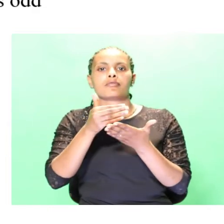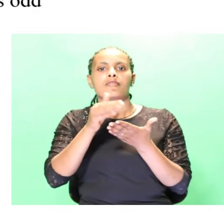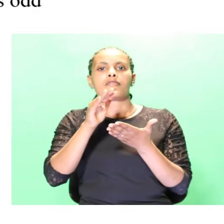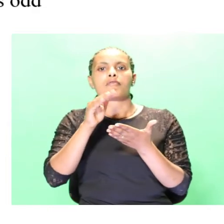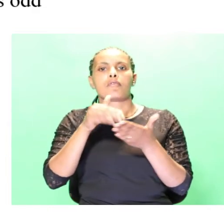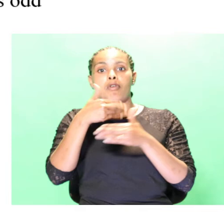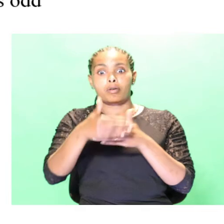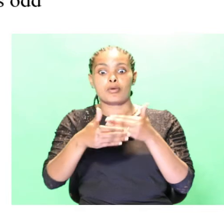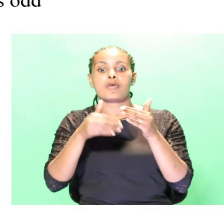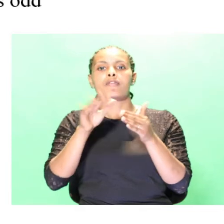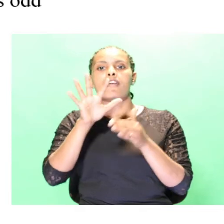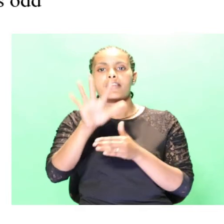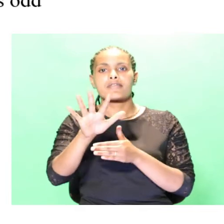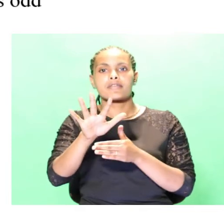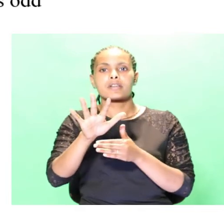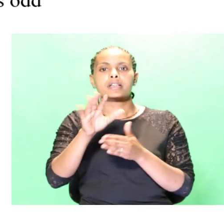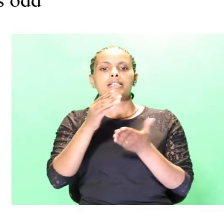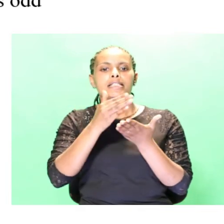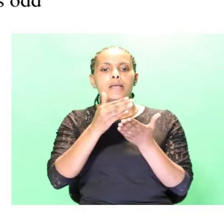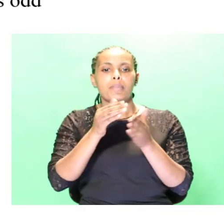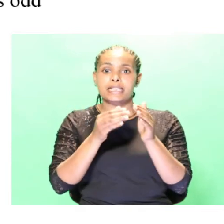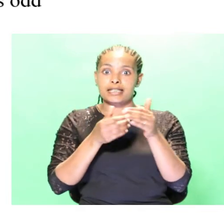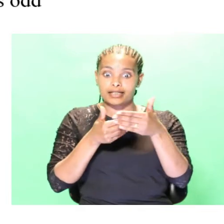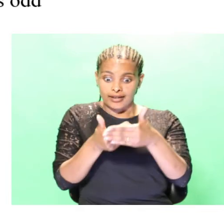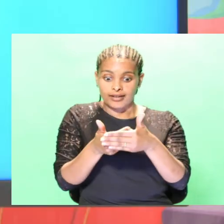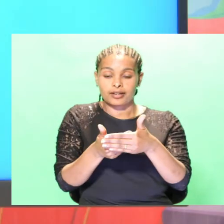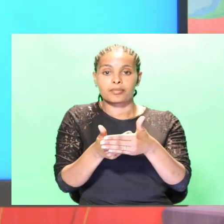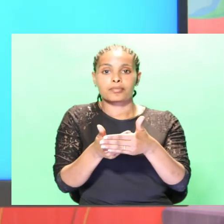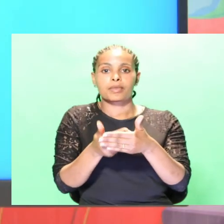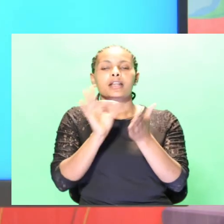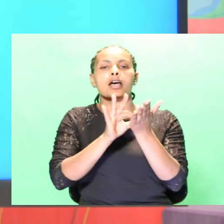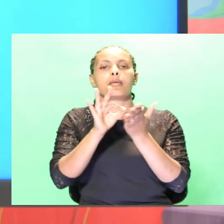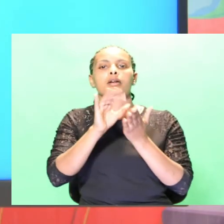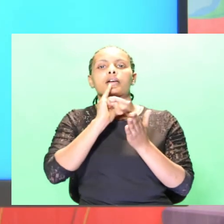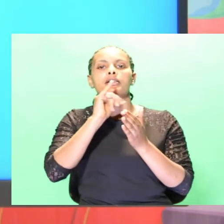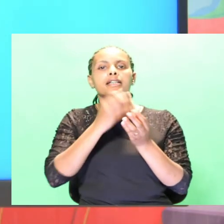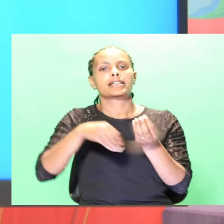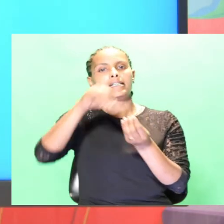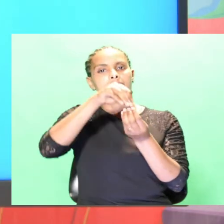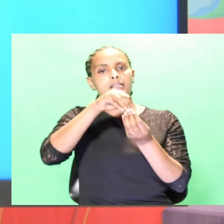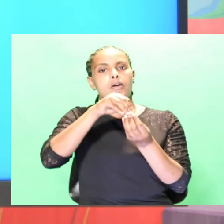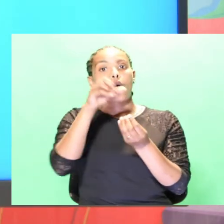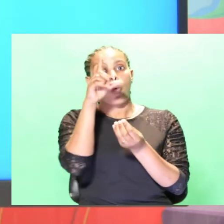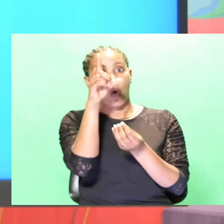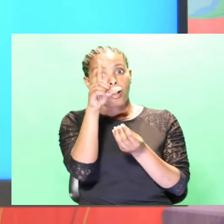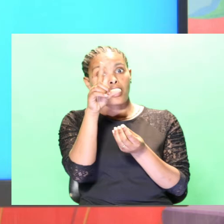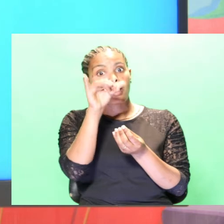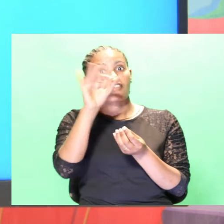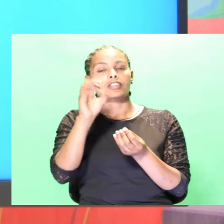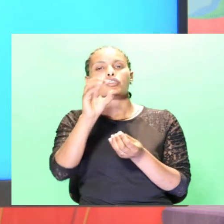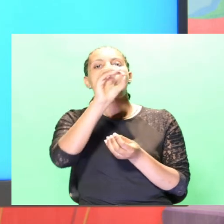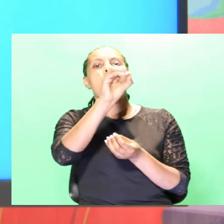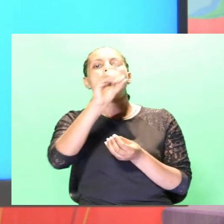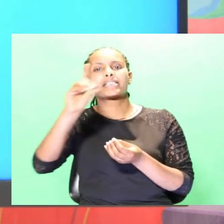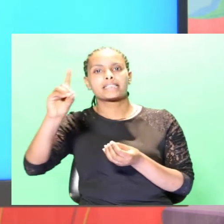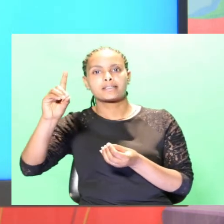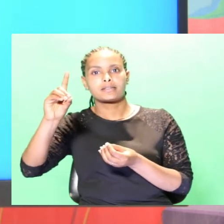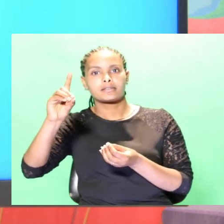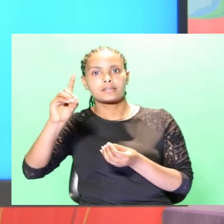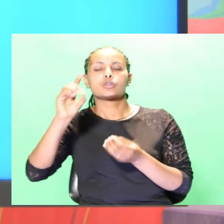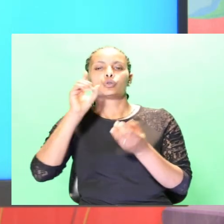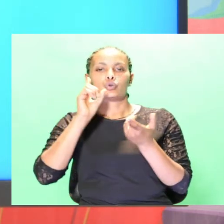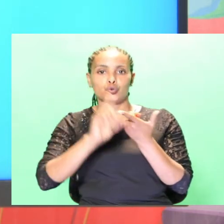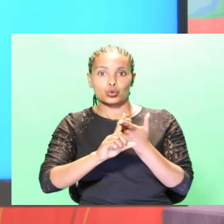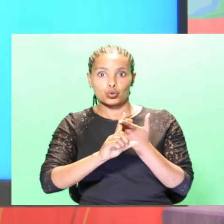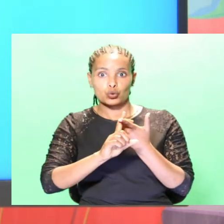5, then the preceding number increased by 1 if it is odd.